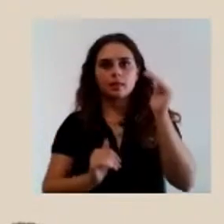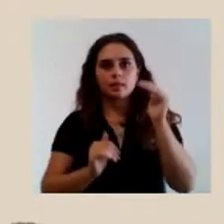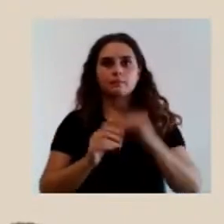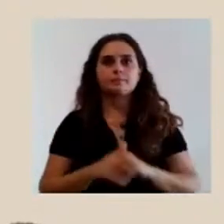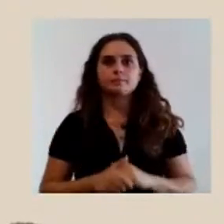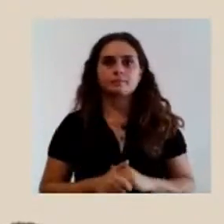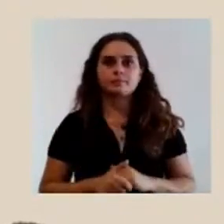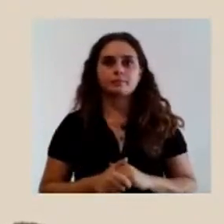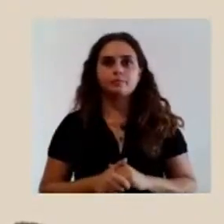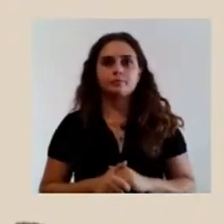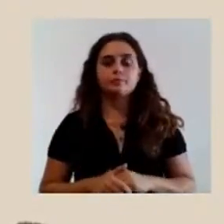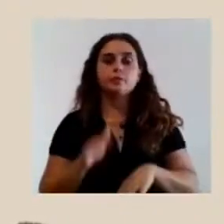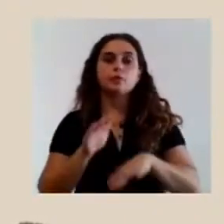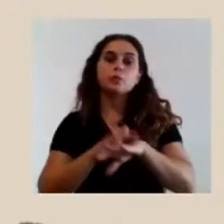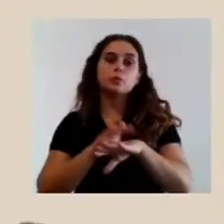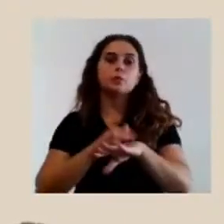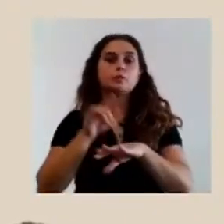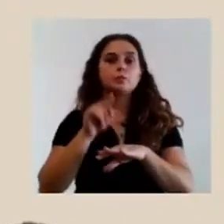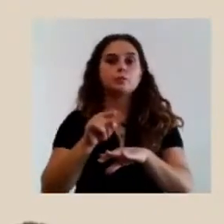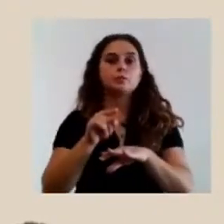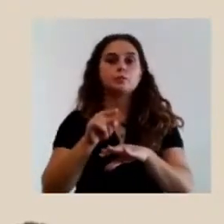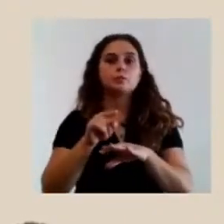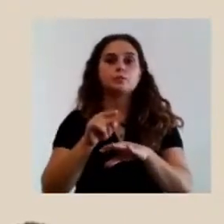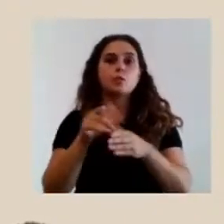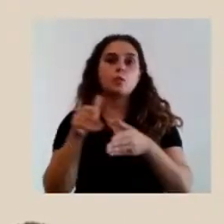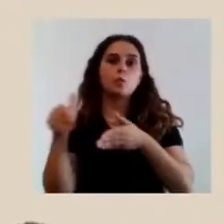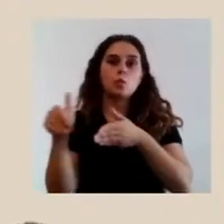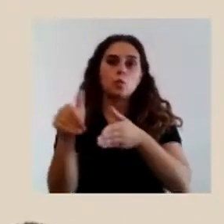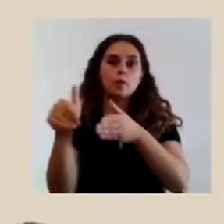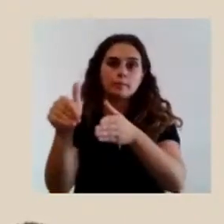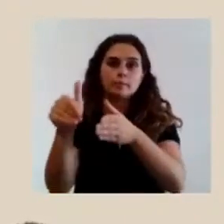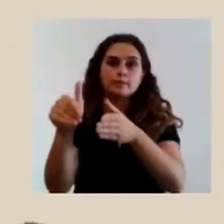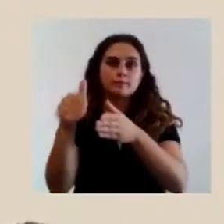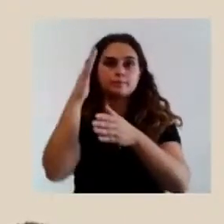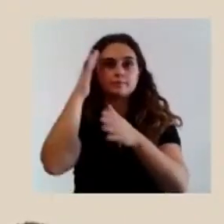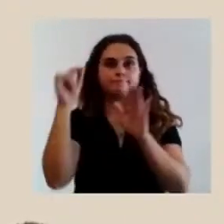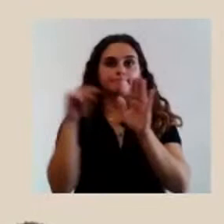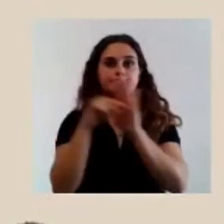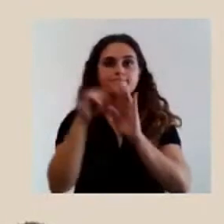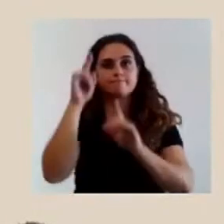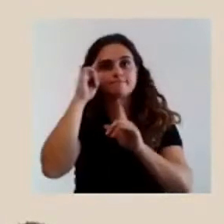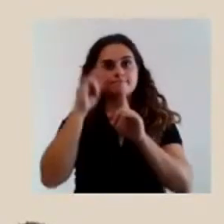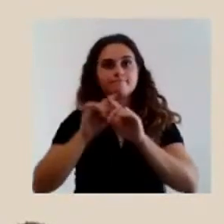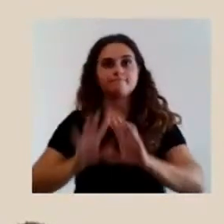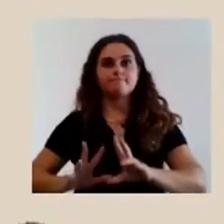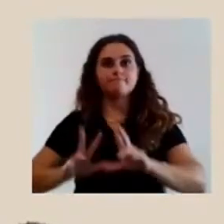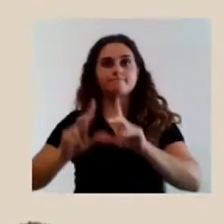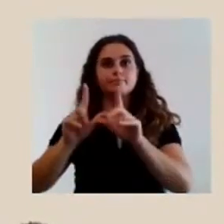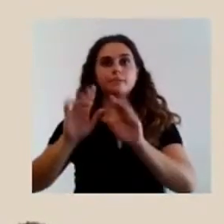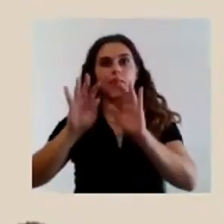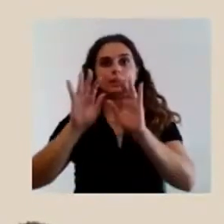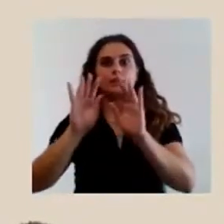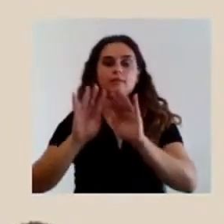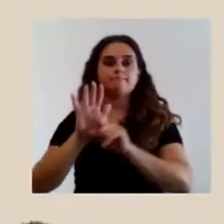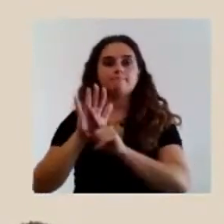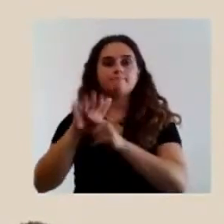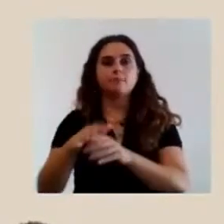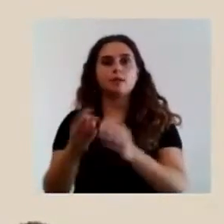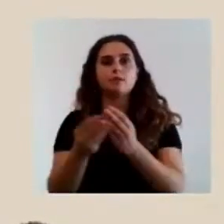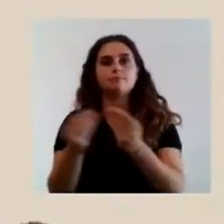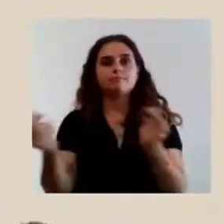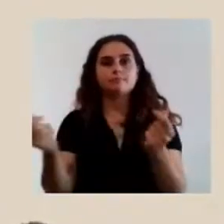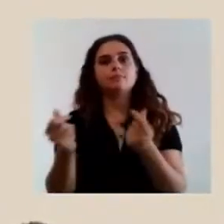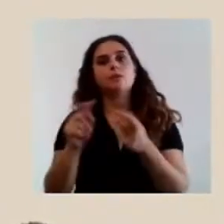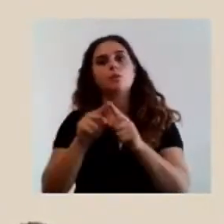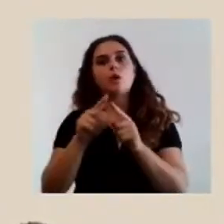mirror. Because of this, the path to unbiasing society requires improvement in both ourselves and the algorithms